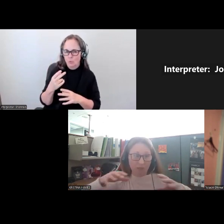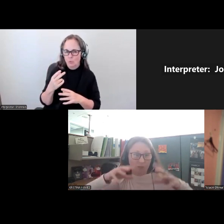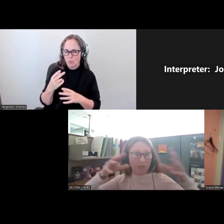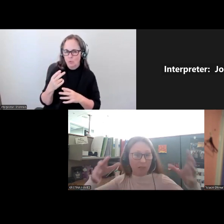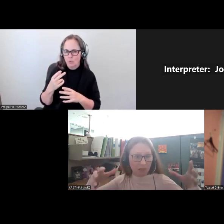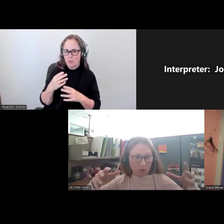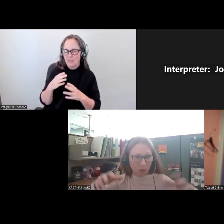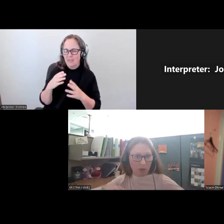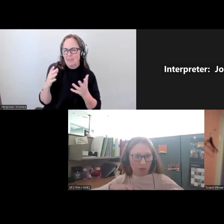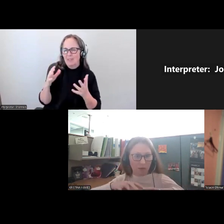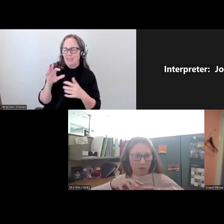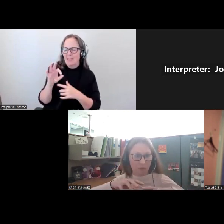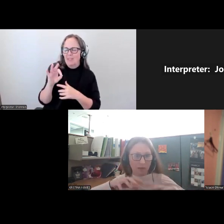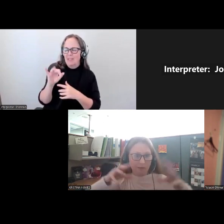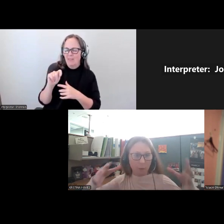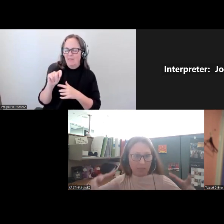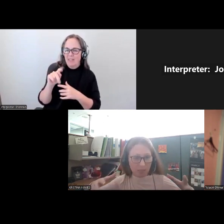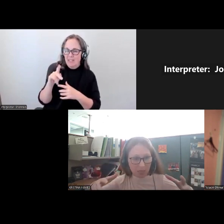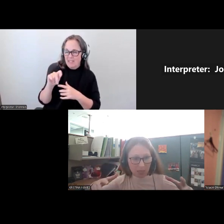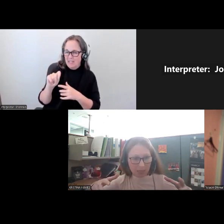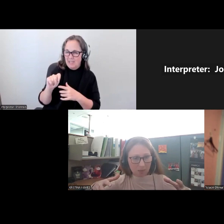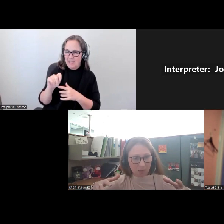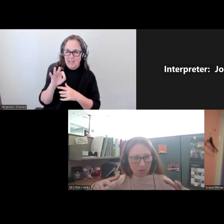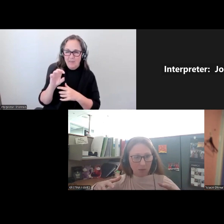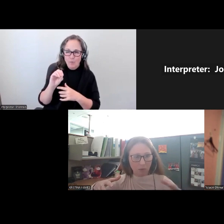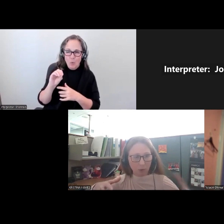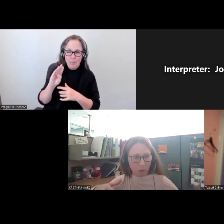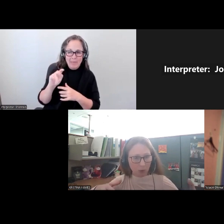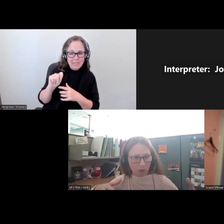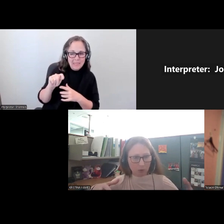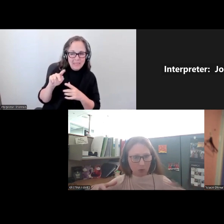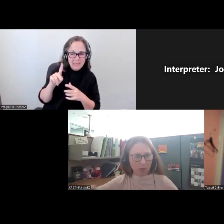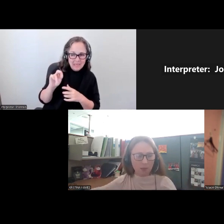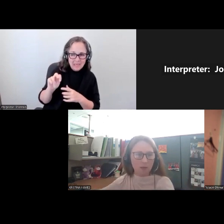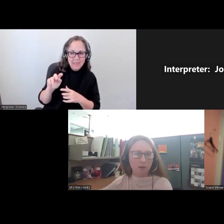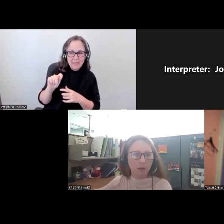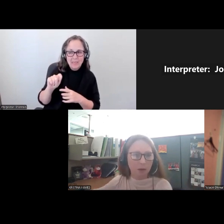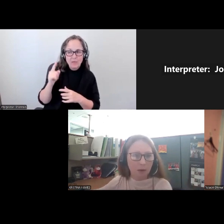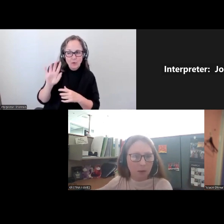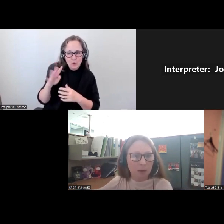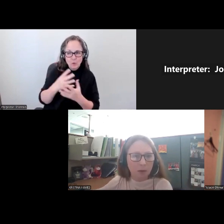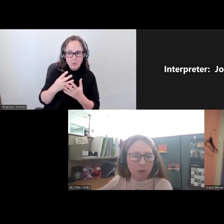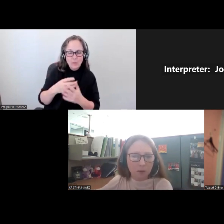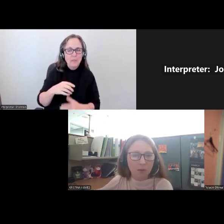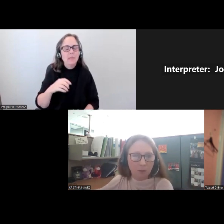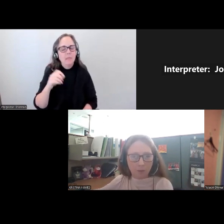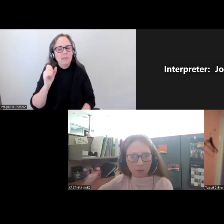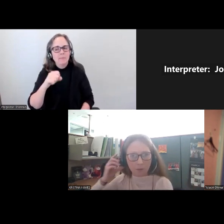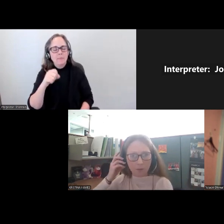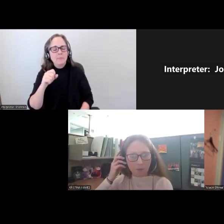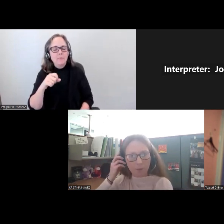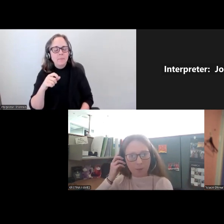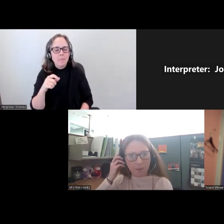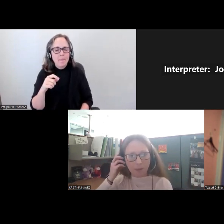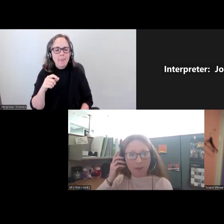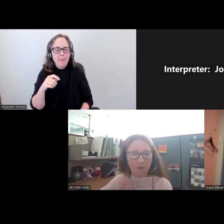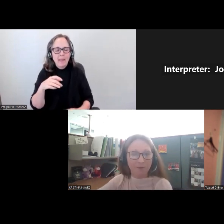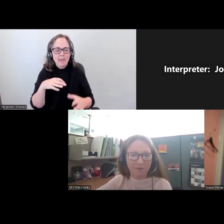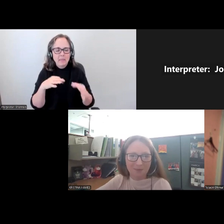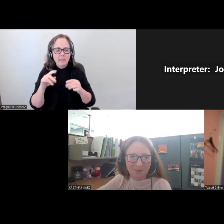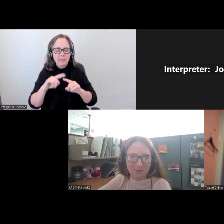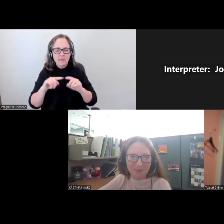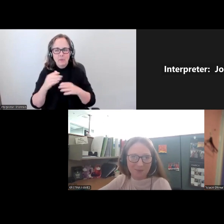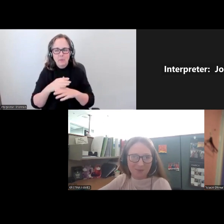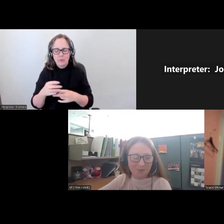are called like FIT kits or FOBT kits for Yes, your screenings. indeed. And to explain the difference